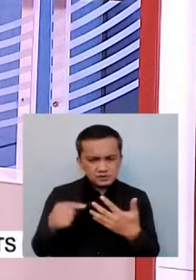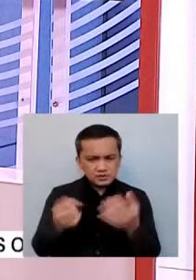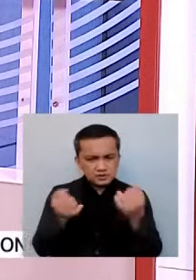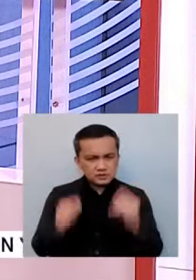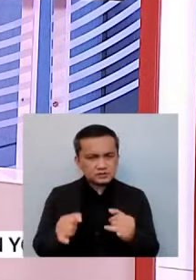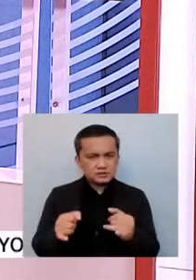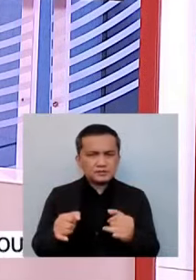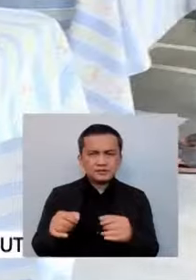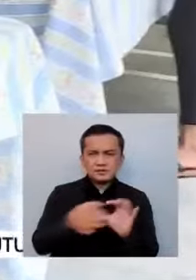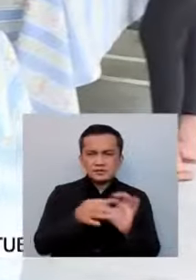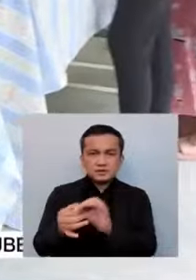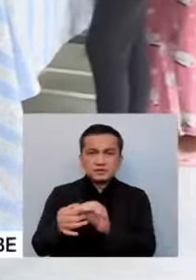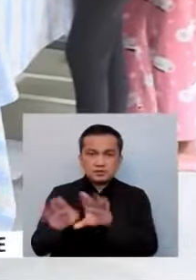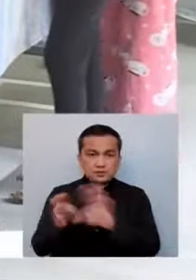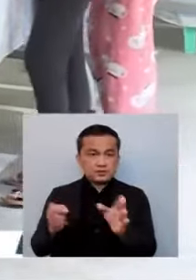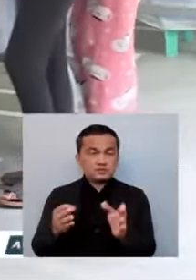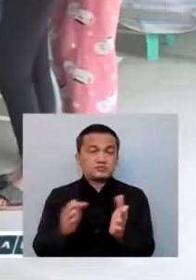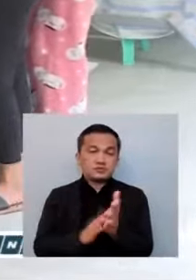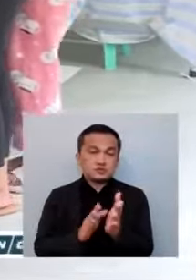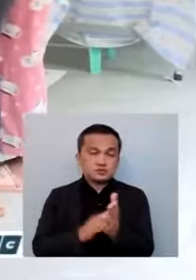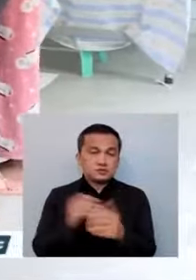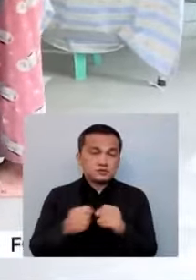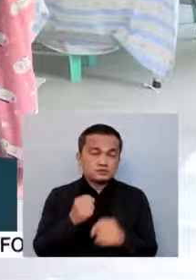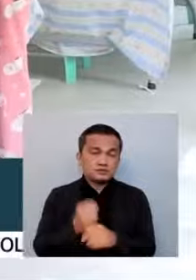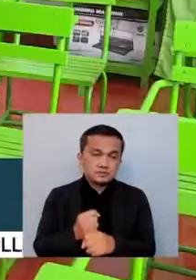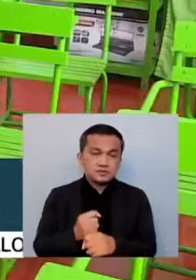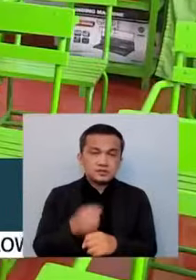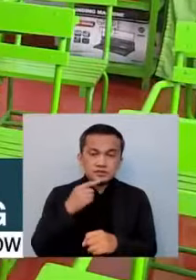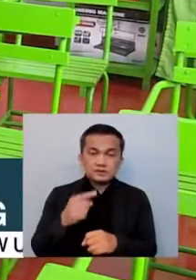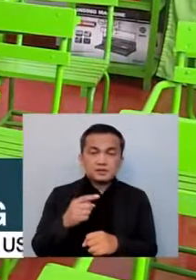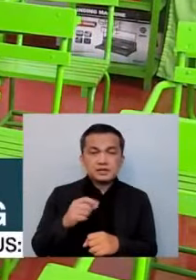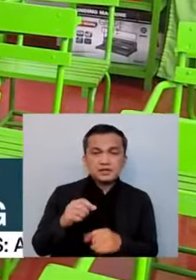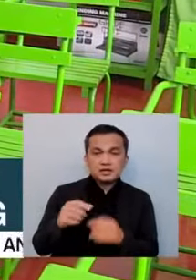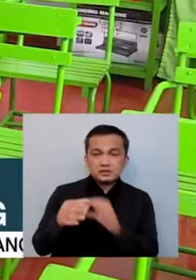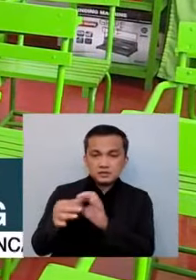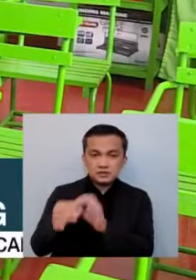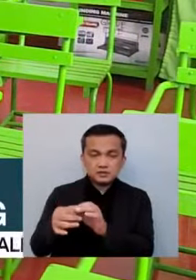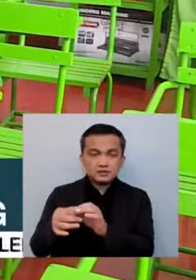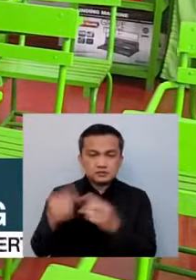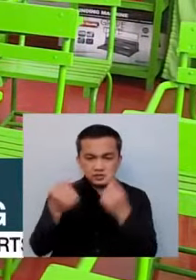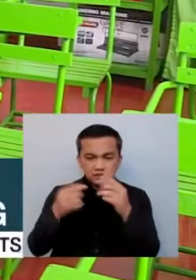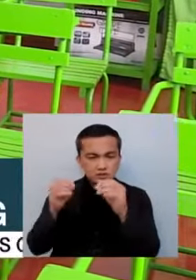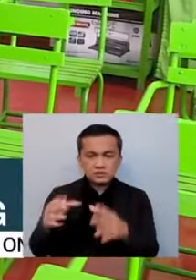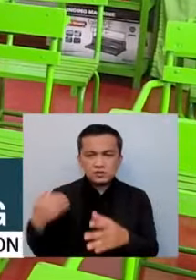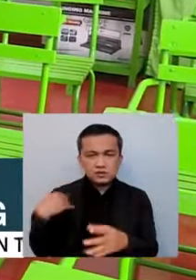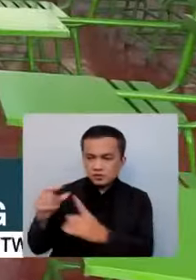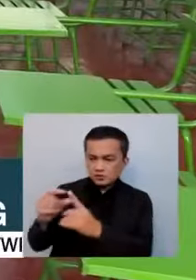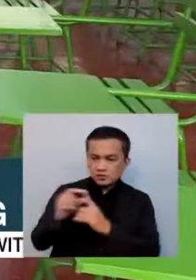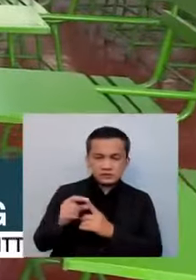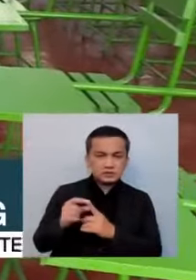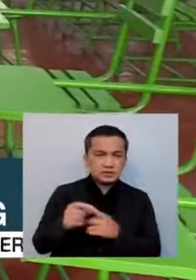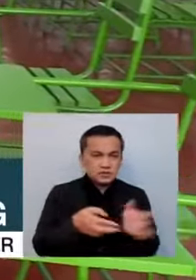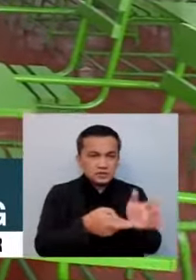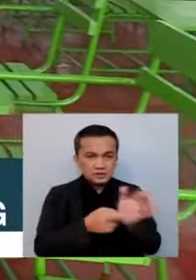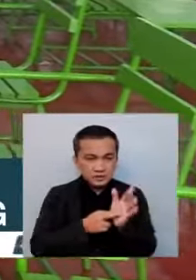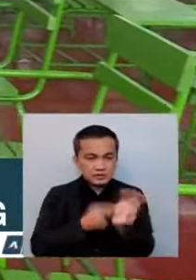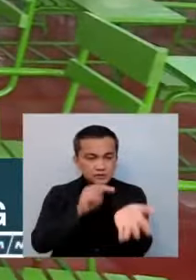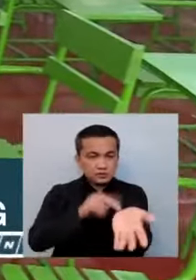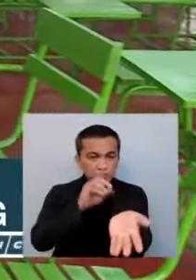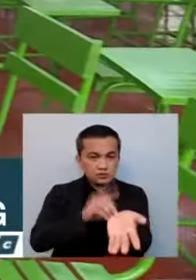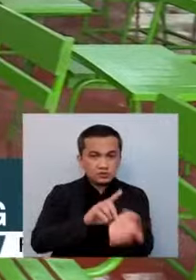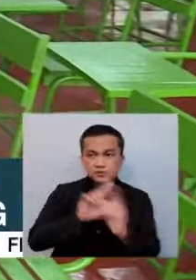of the new school year. The Alliance of Concerned Teachers says there is no word yet if the request for health workers to be stationed at schools